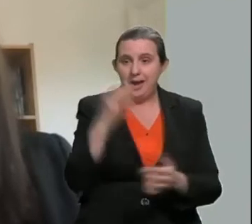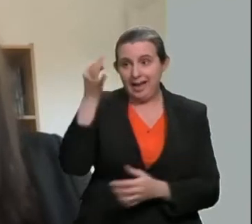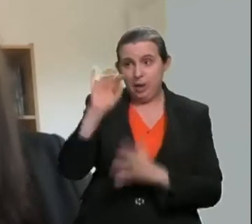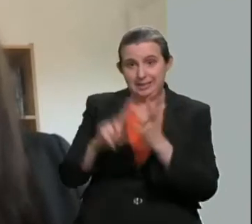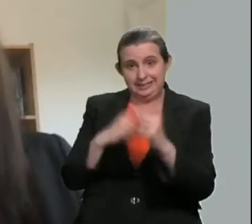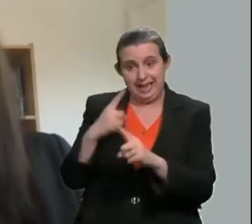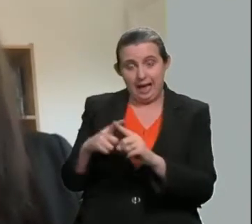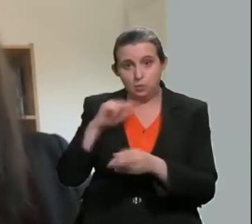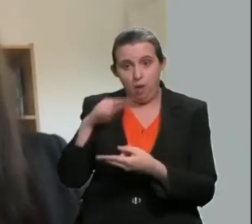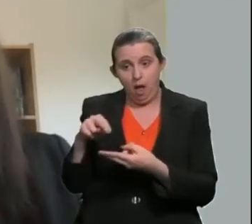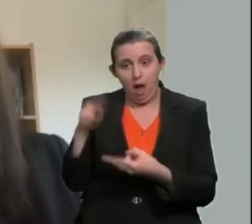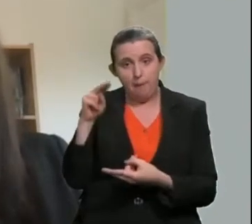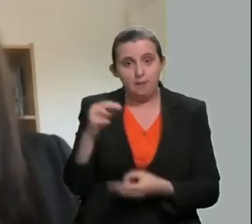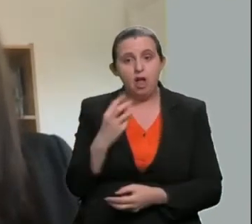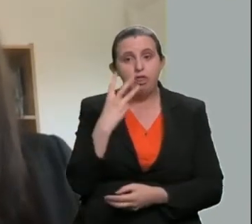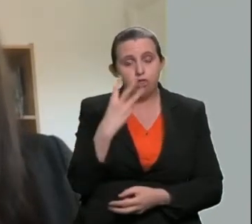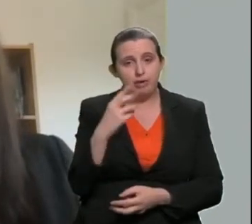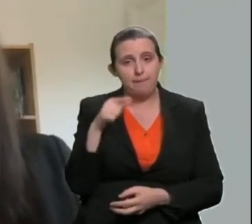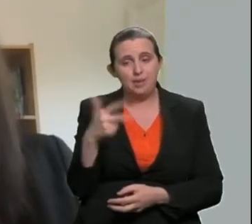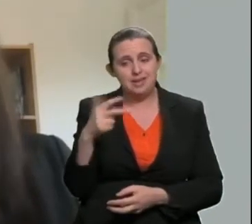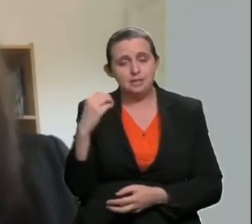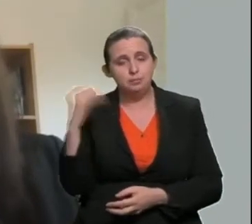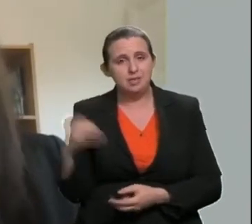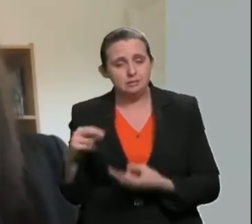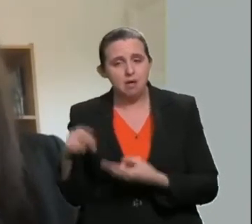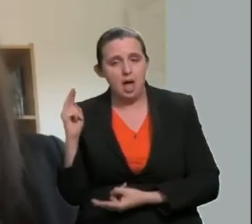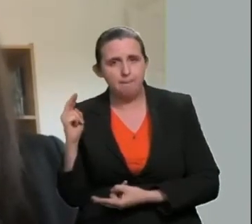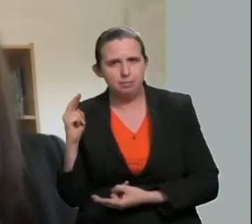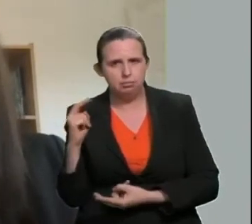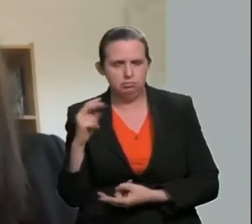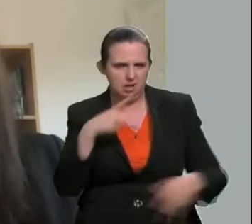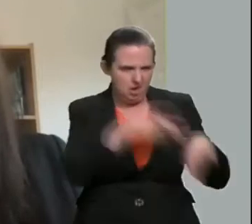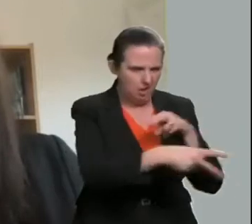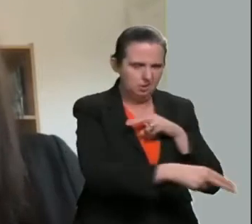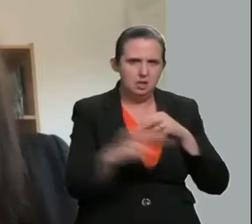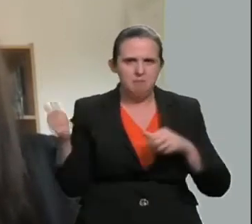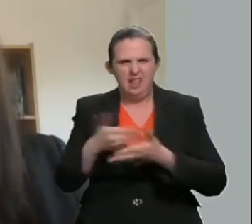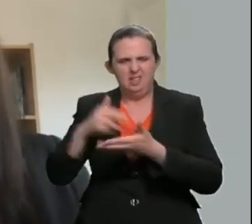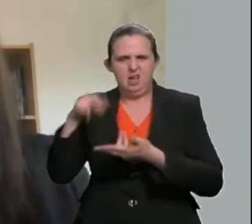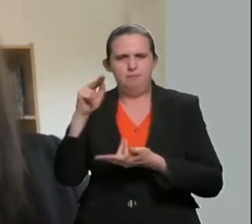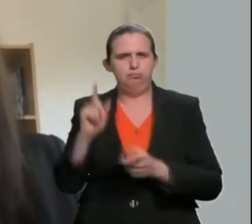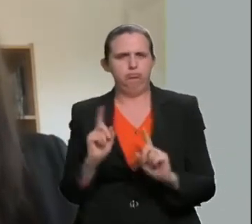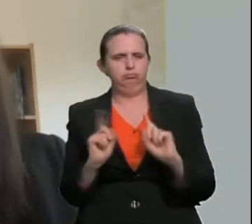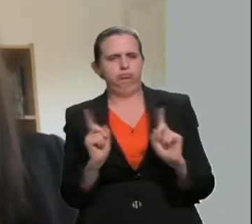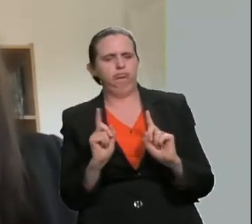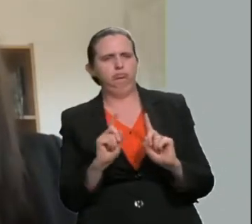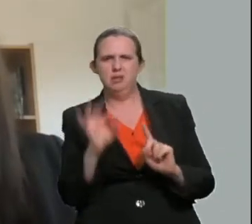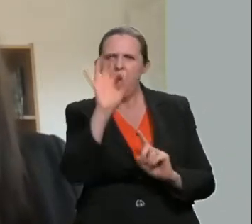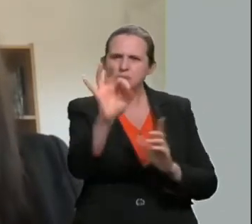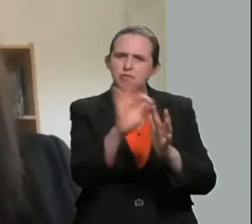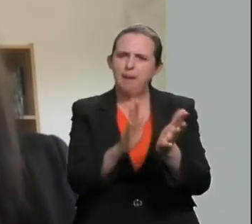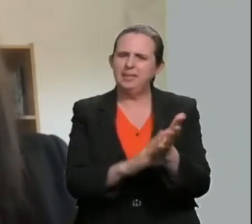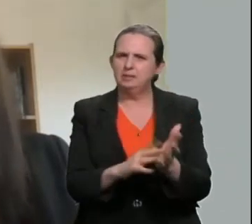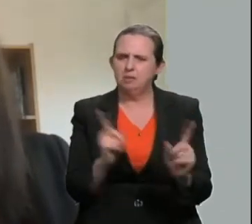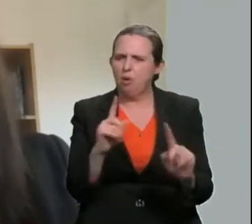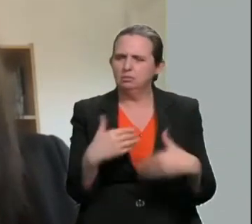3.8%. Can the Prime Minister assure my constituents and my town that that money will be given to